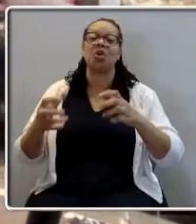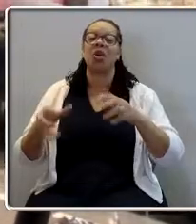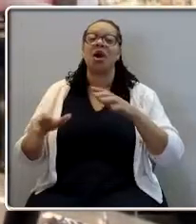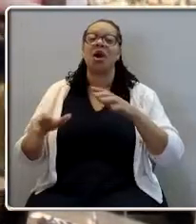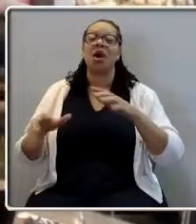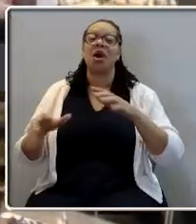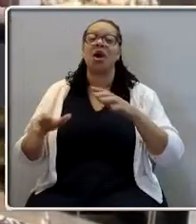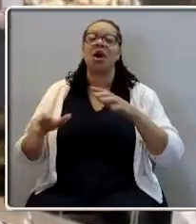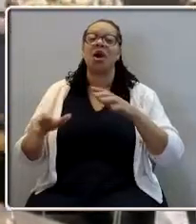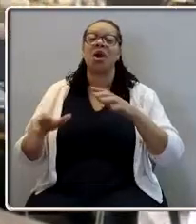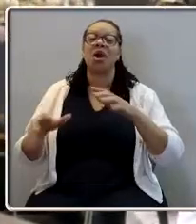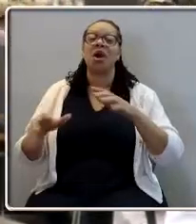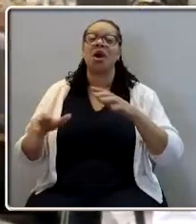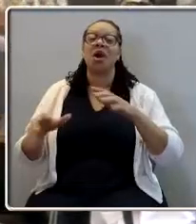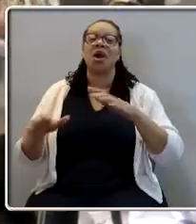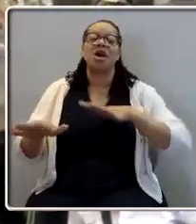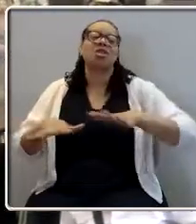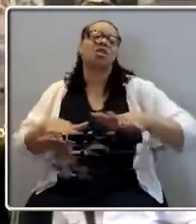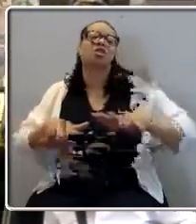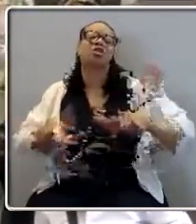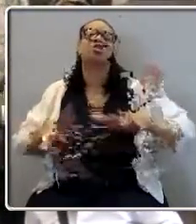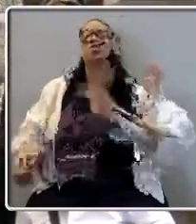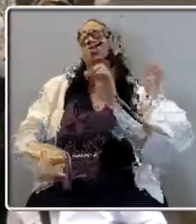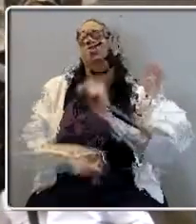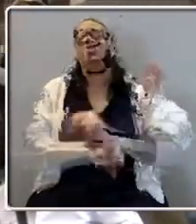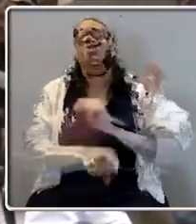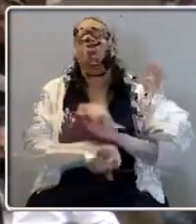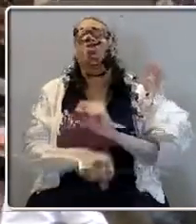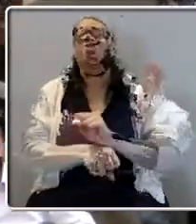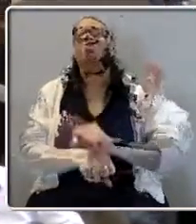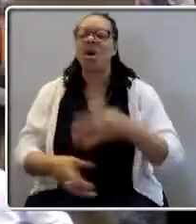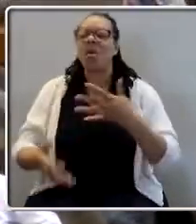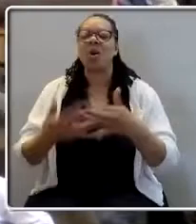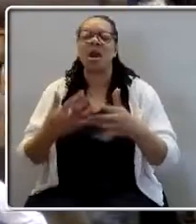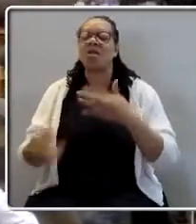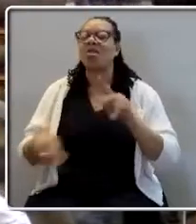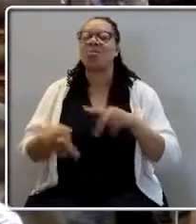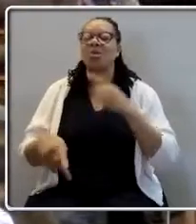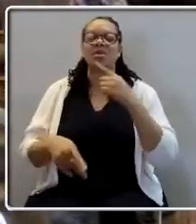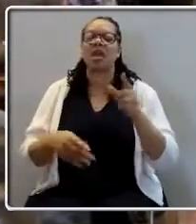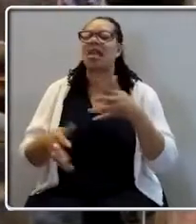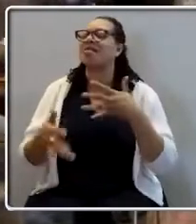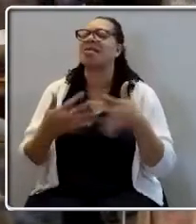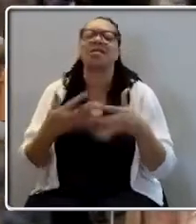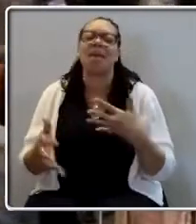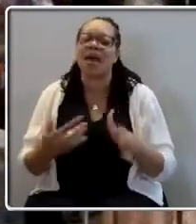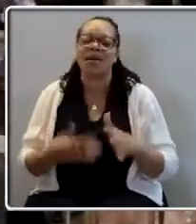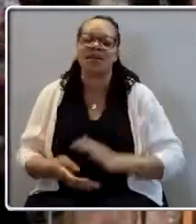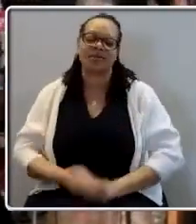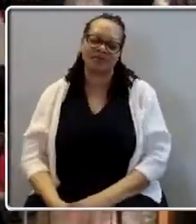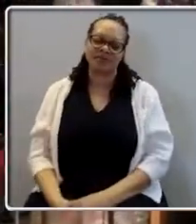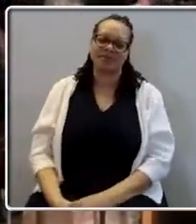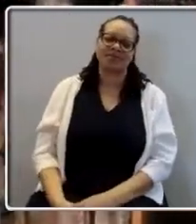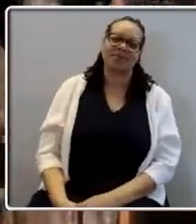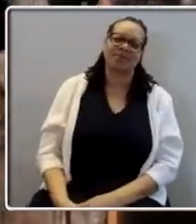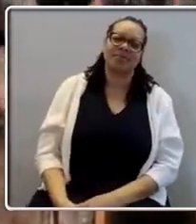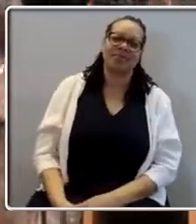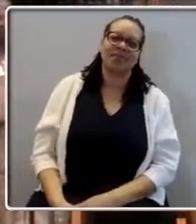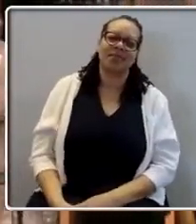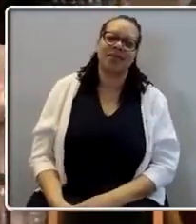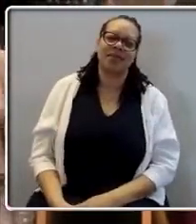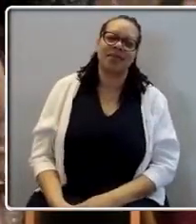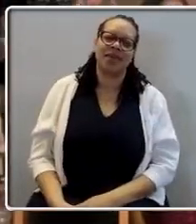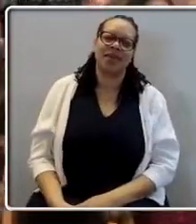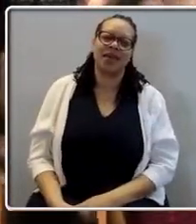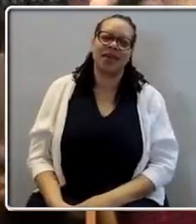Talk about me as much as you please. I belong to him, Lord. You can try to find me wherever